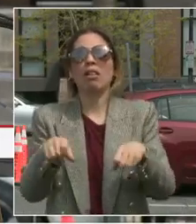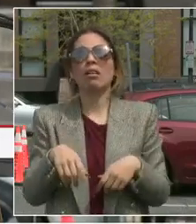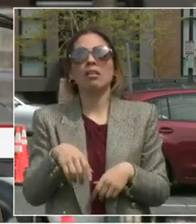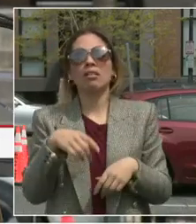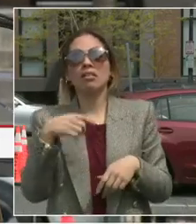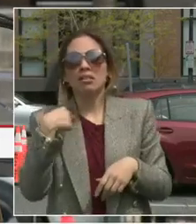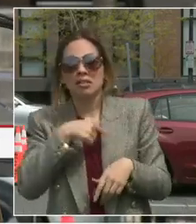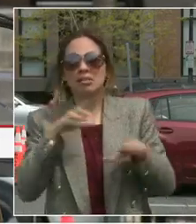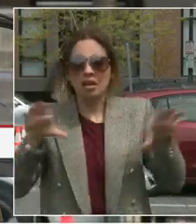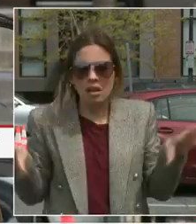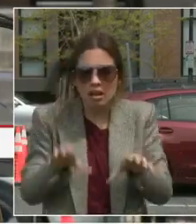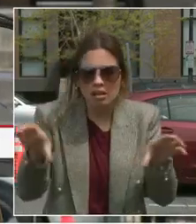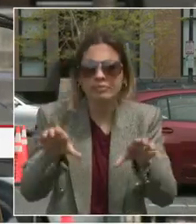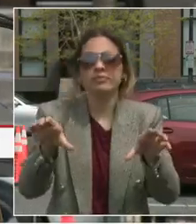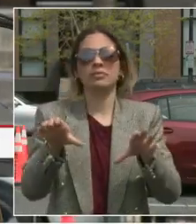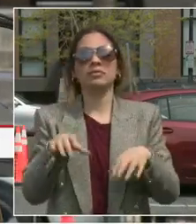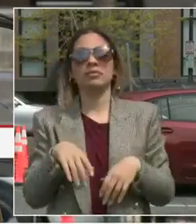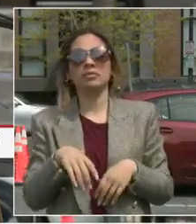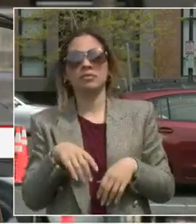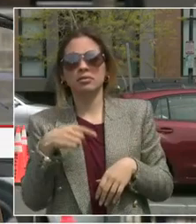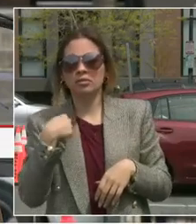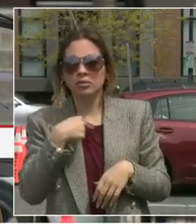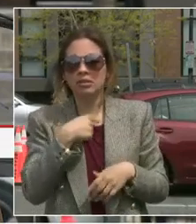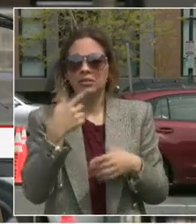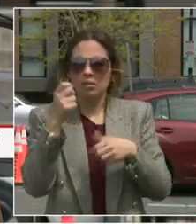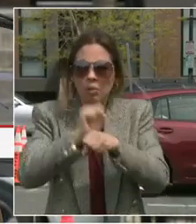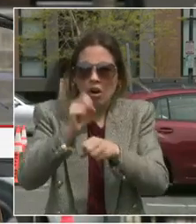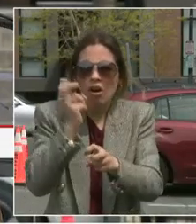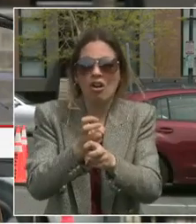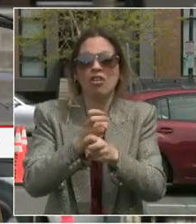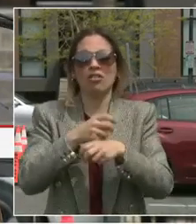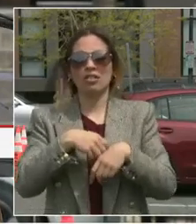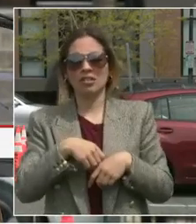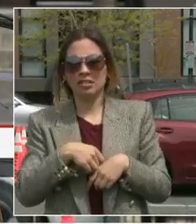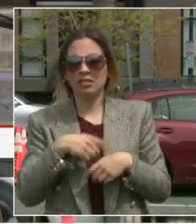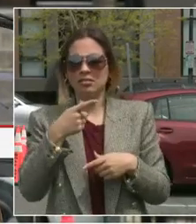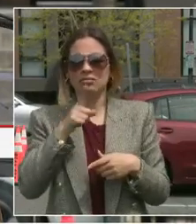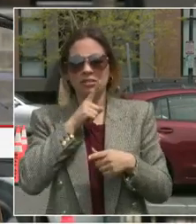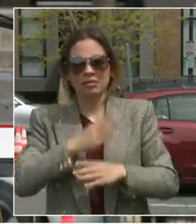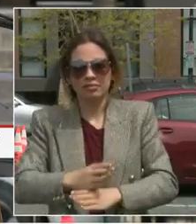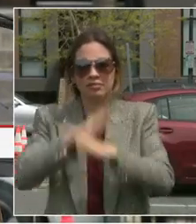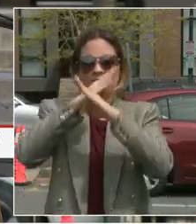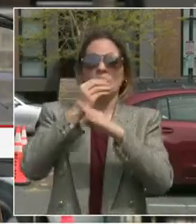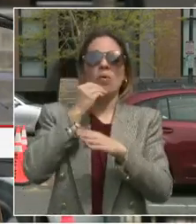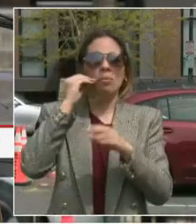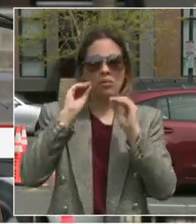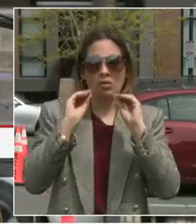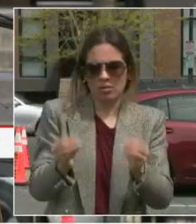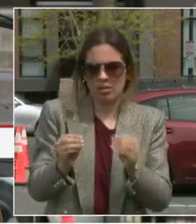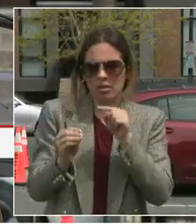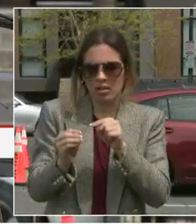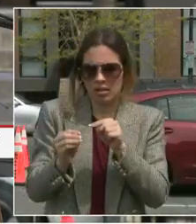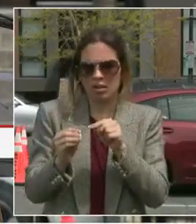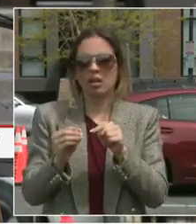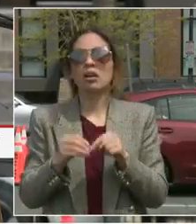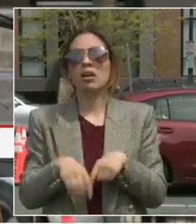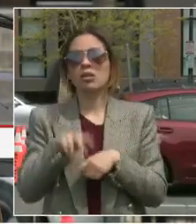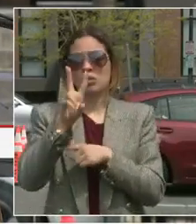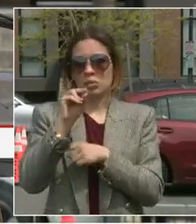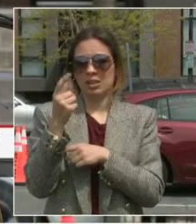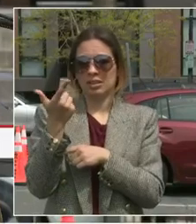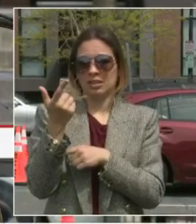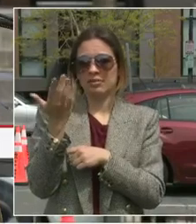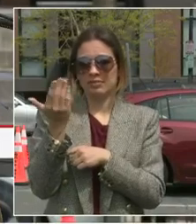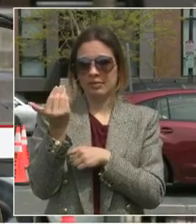proactive, that we can prevent homelessness. And since 2015, our homelessness prevention program for families